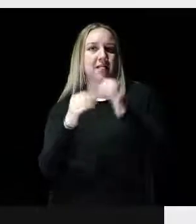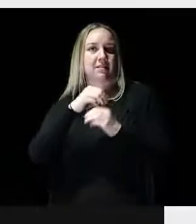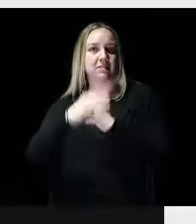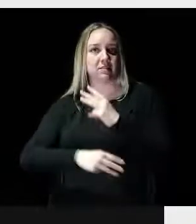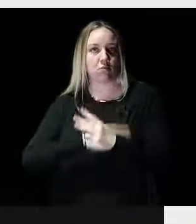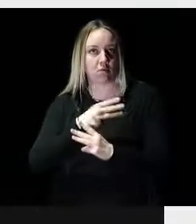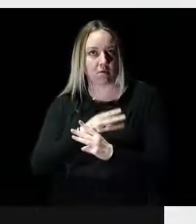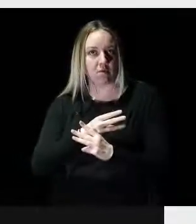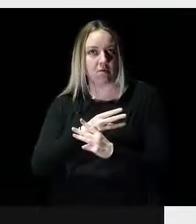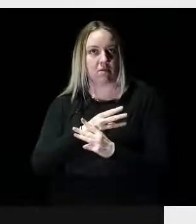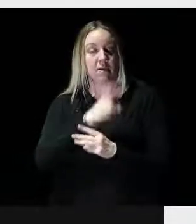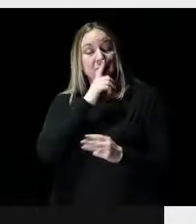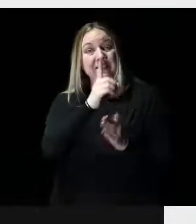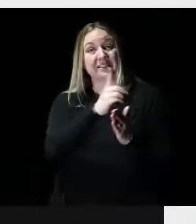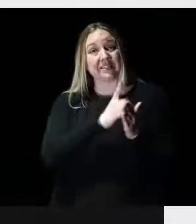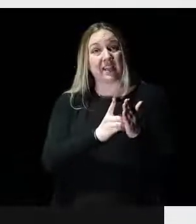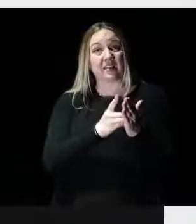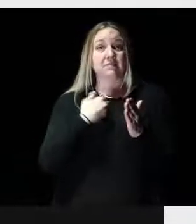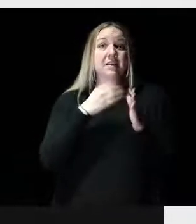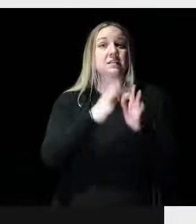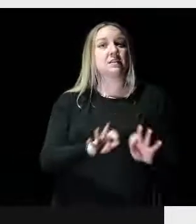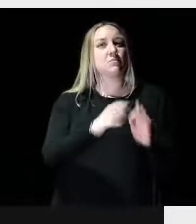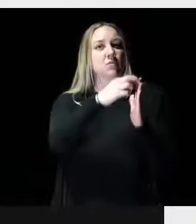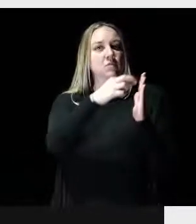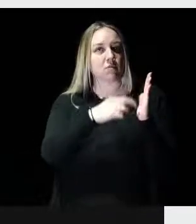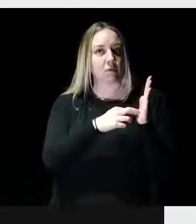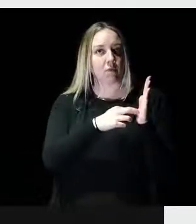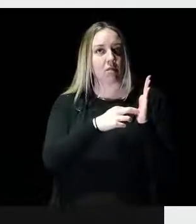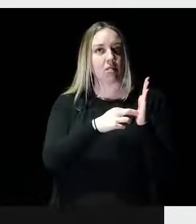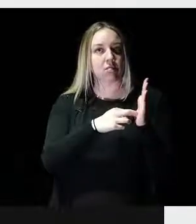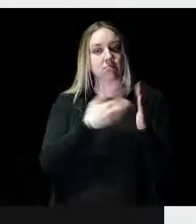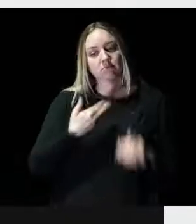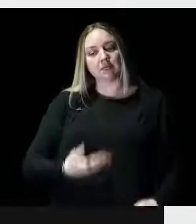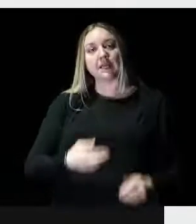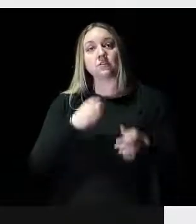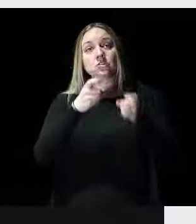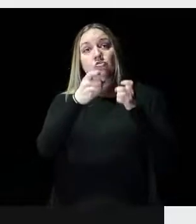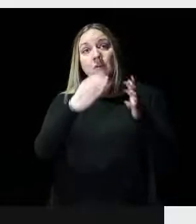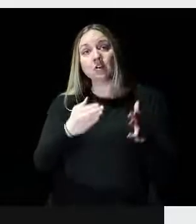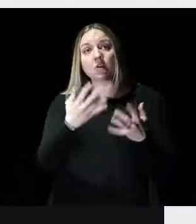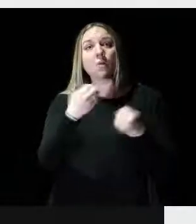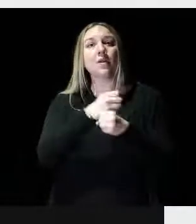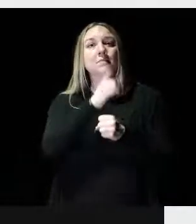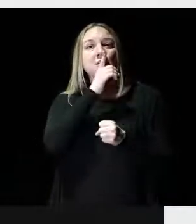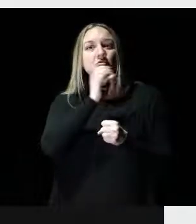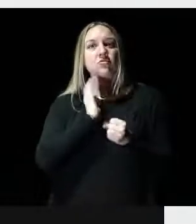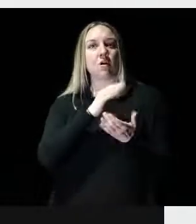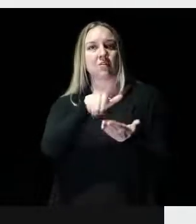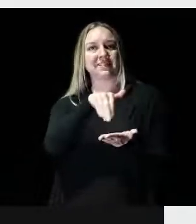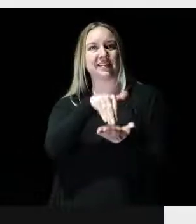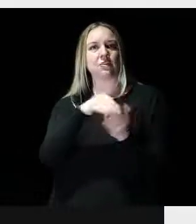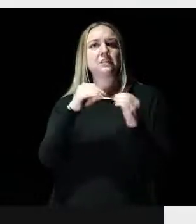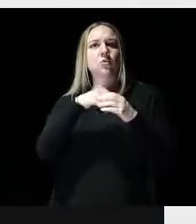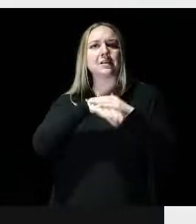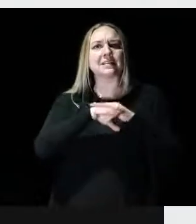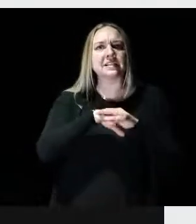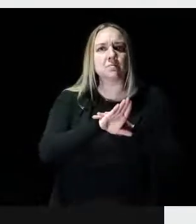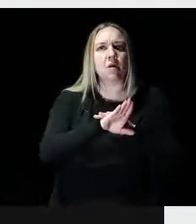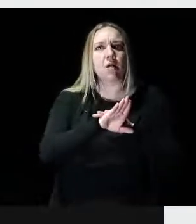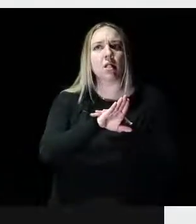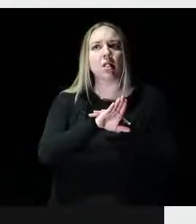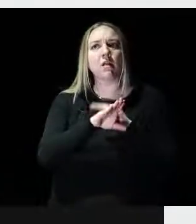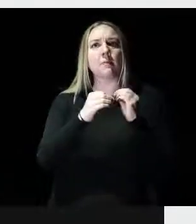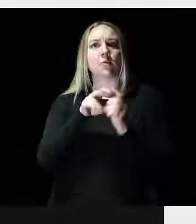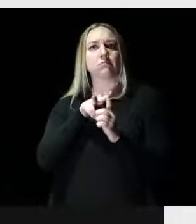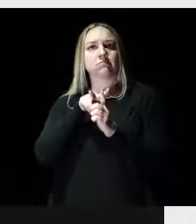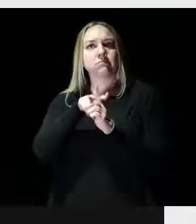role. As the director, I aim to make the Vignelli Center even more accessible and applicable by bringing in stimulating guest contributors